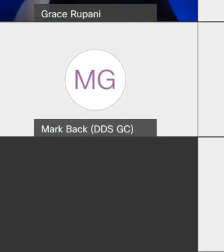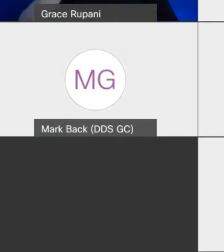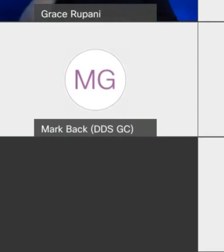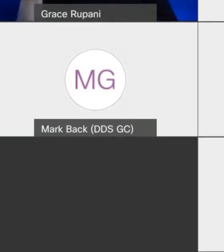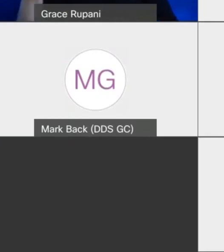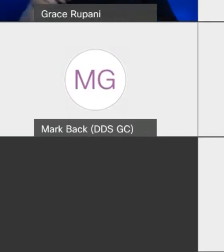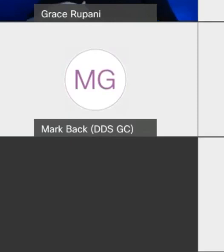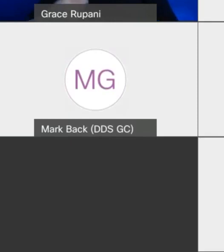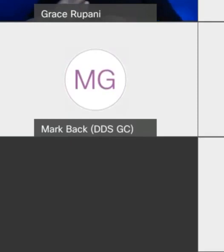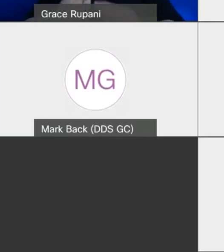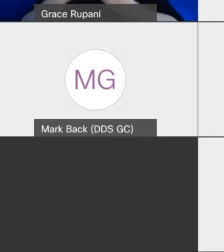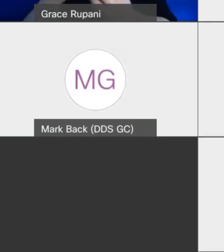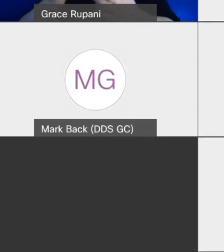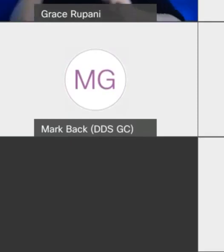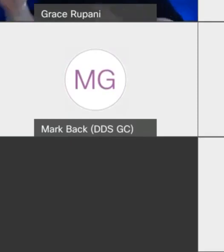go on there and see it.